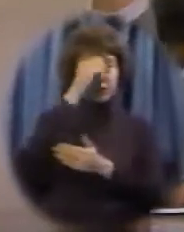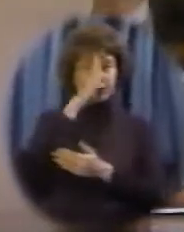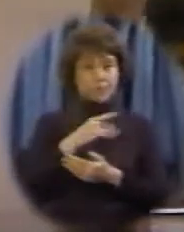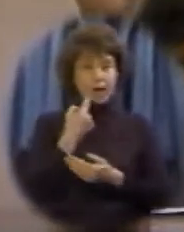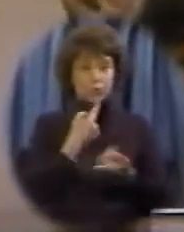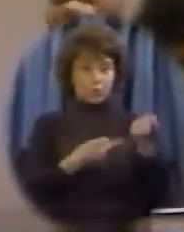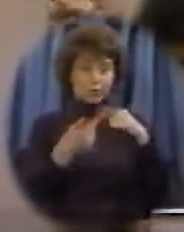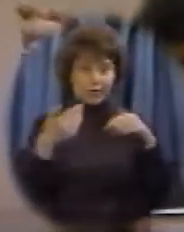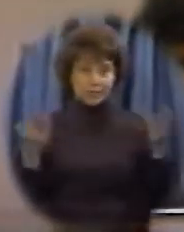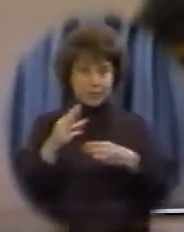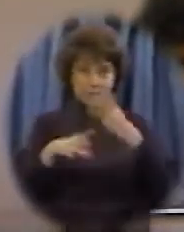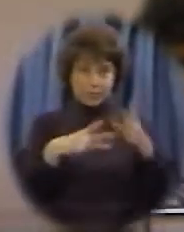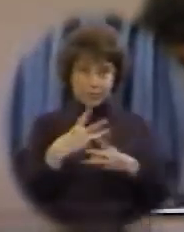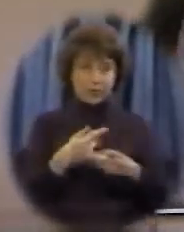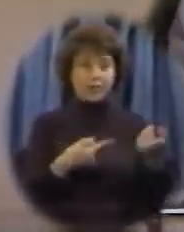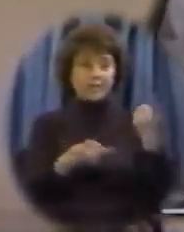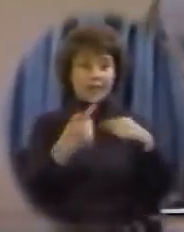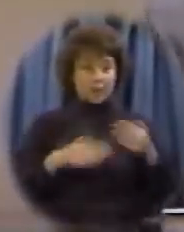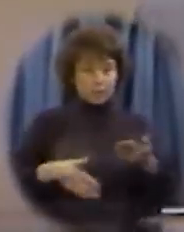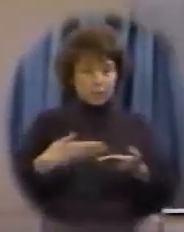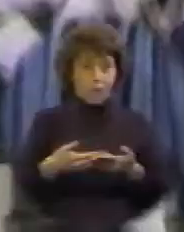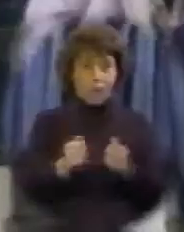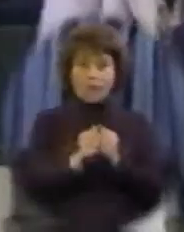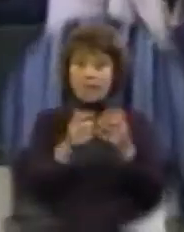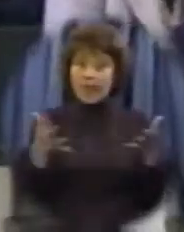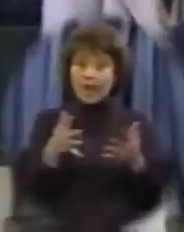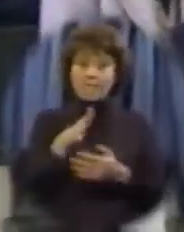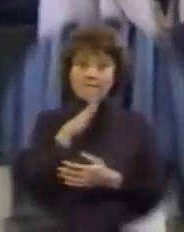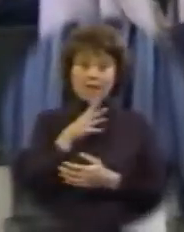without either father or mother. Now crack that, old smarty.